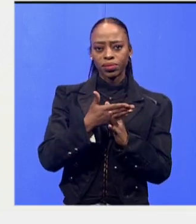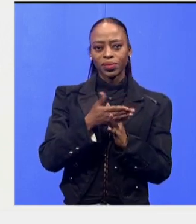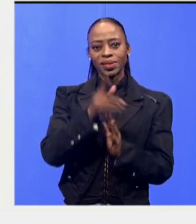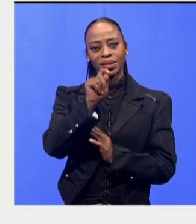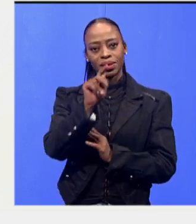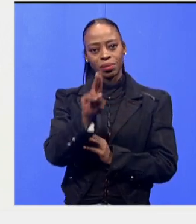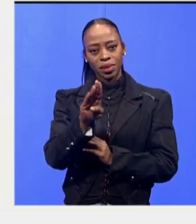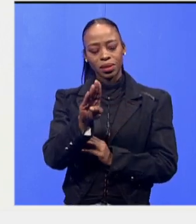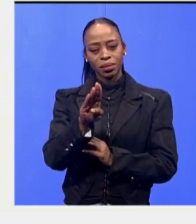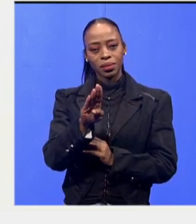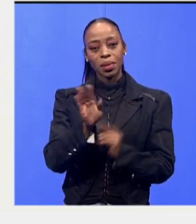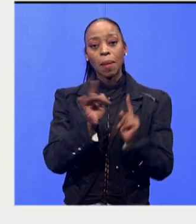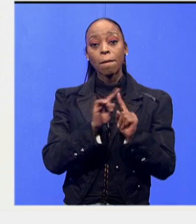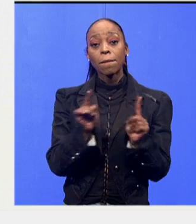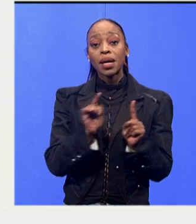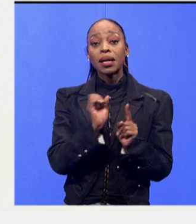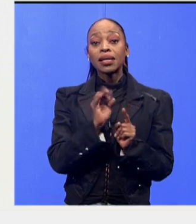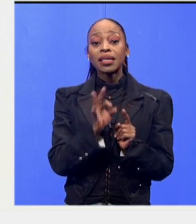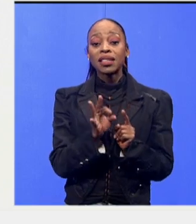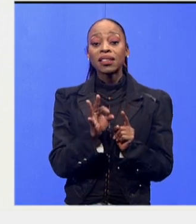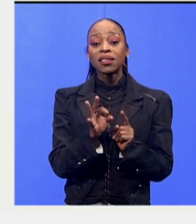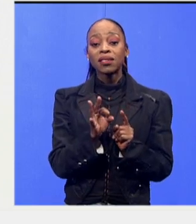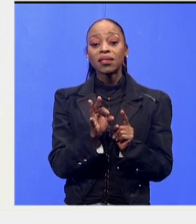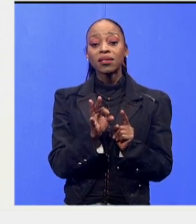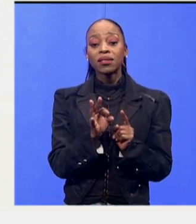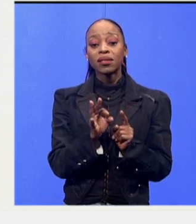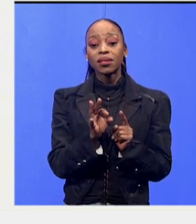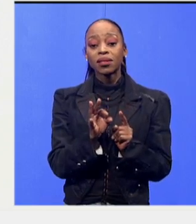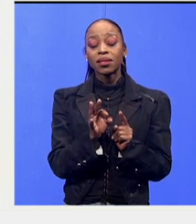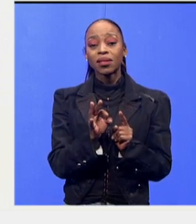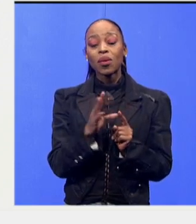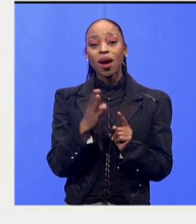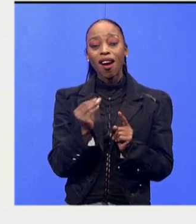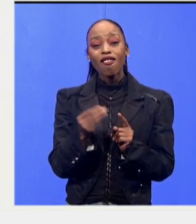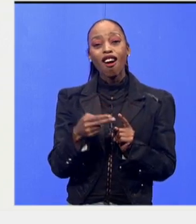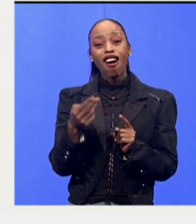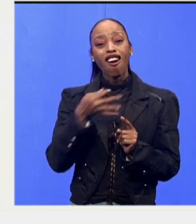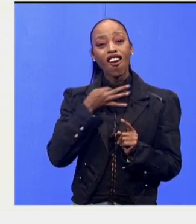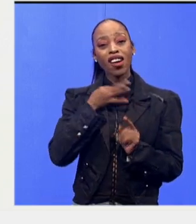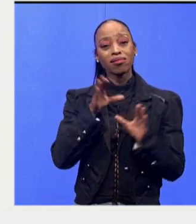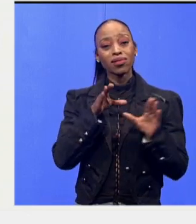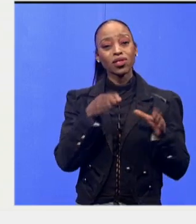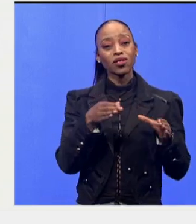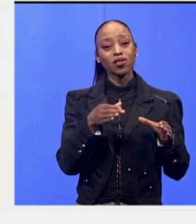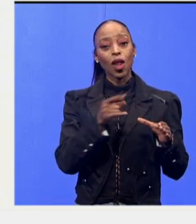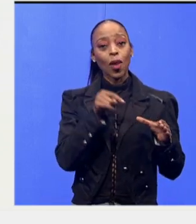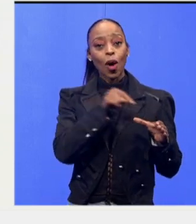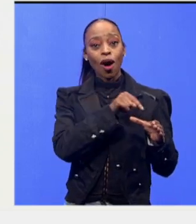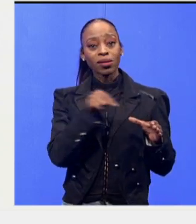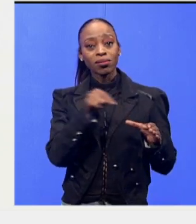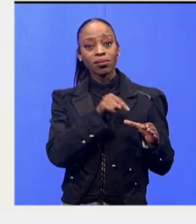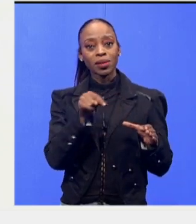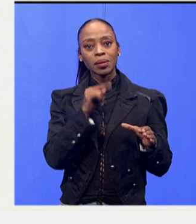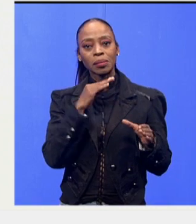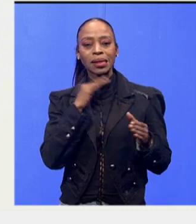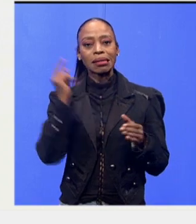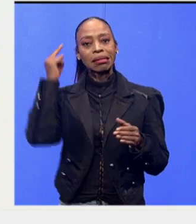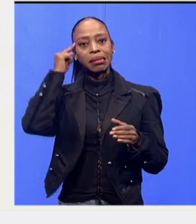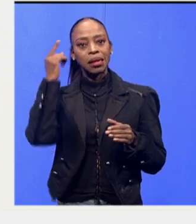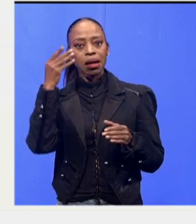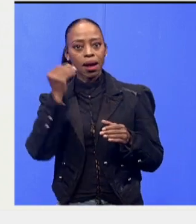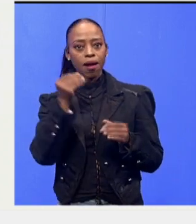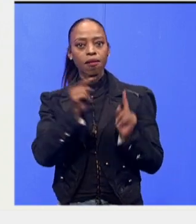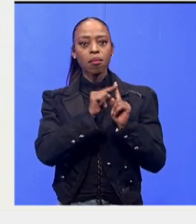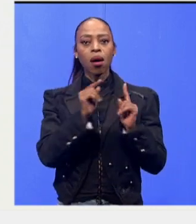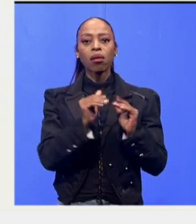diagnostic. But if we identify high-risk groups beyond just those that have symptoms of TB, enhance